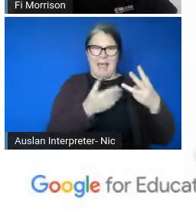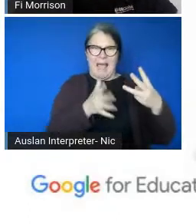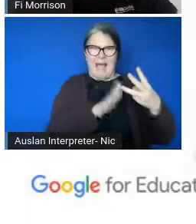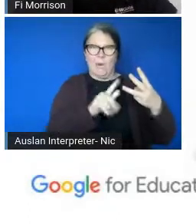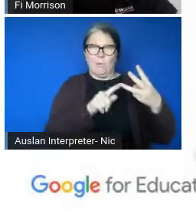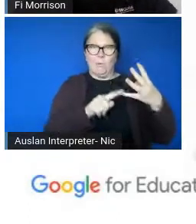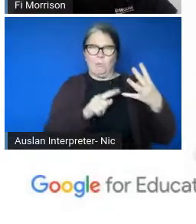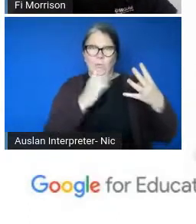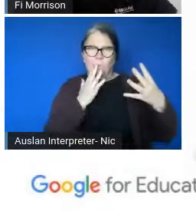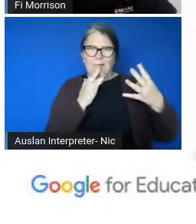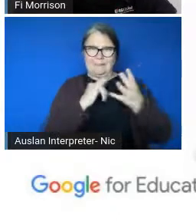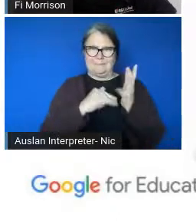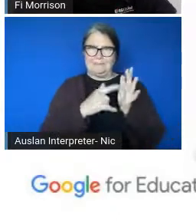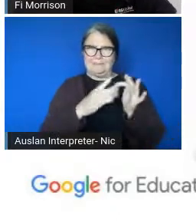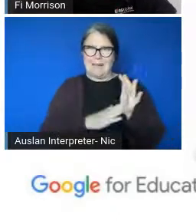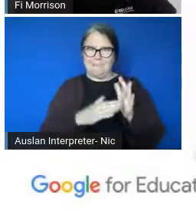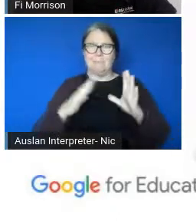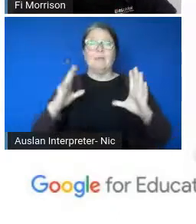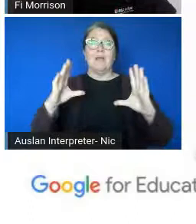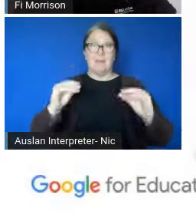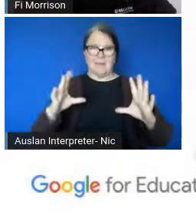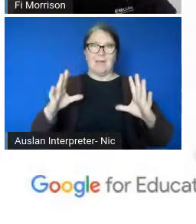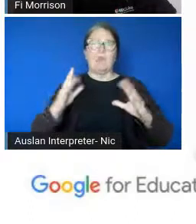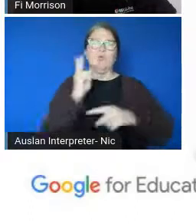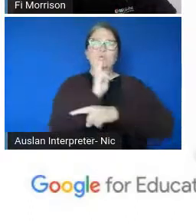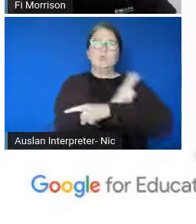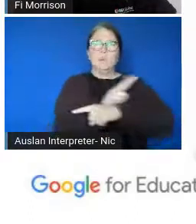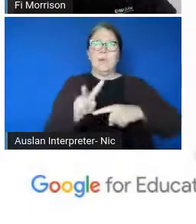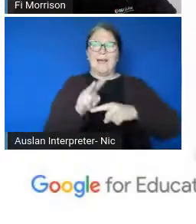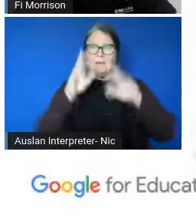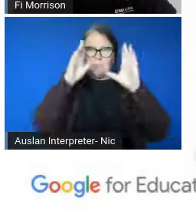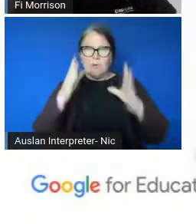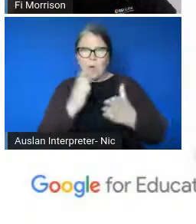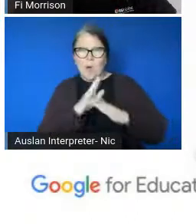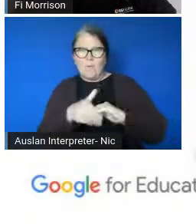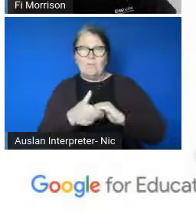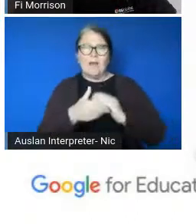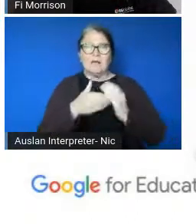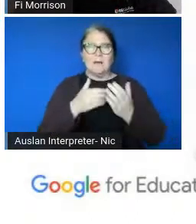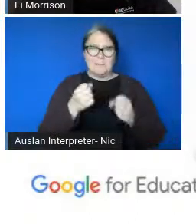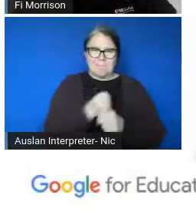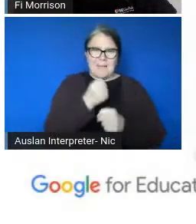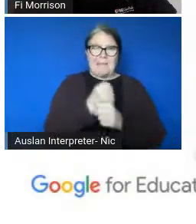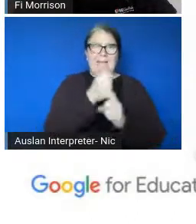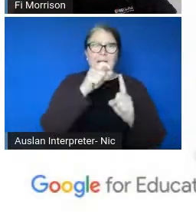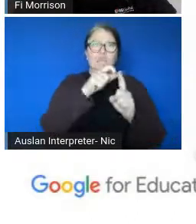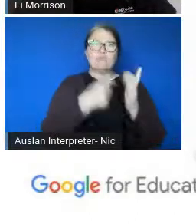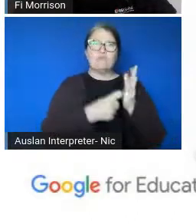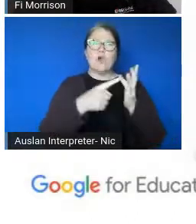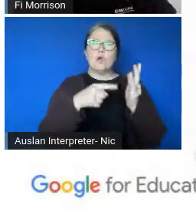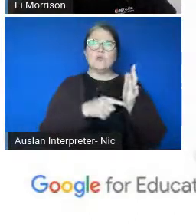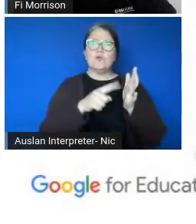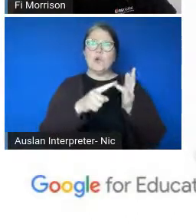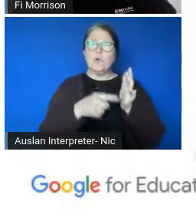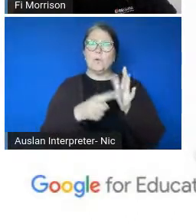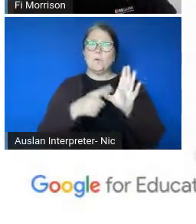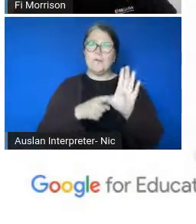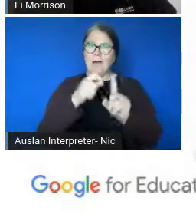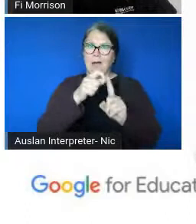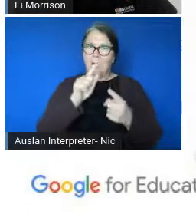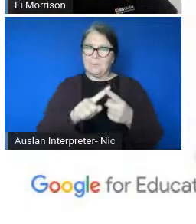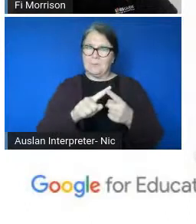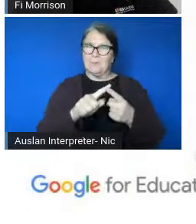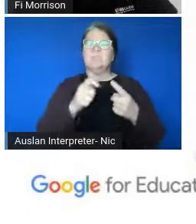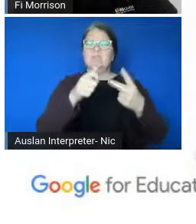we looked at developing solutions, building prototypes, and taking some critique. And then today, we're looking at how we can help learners to